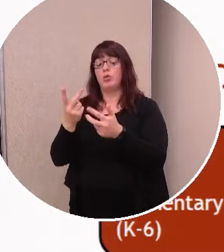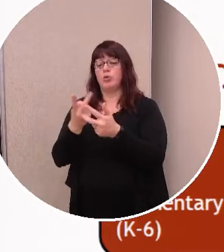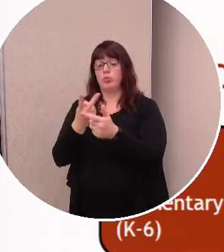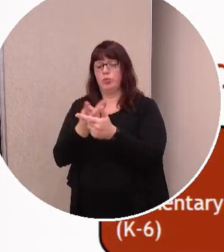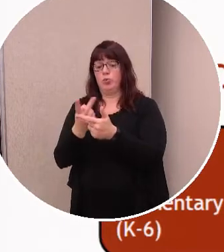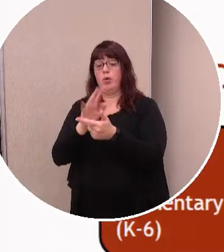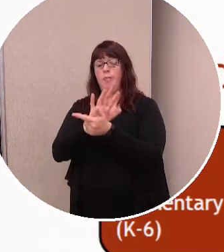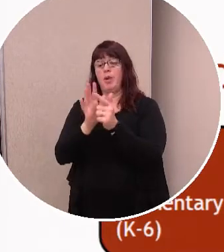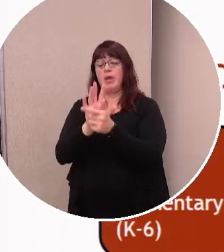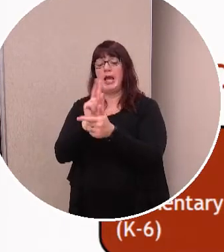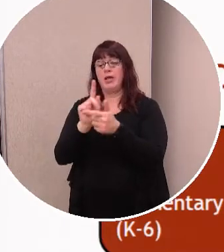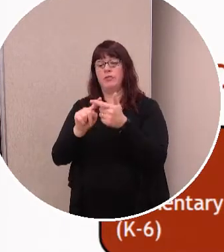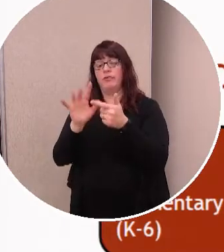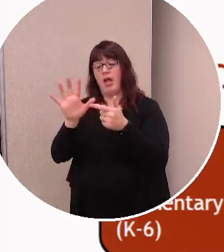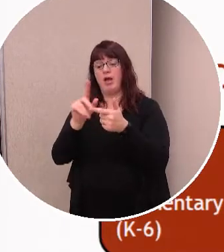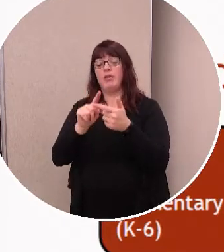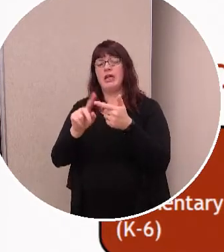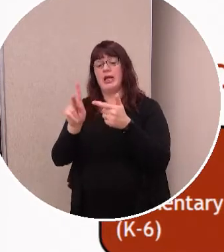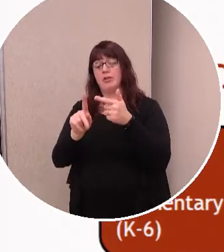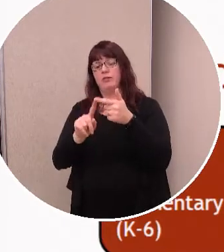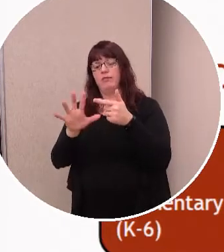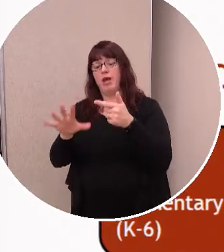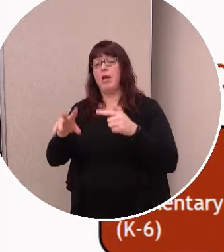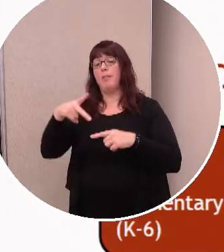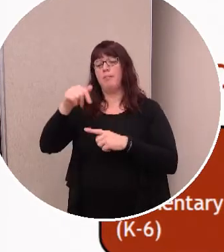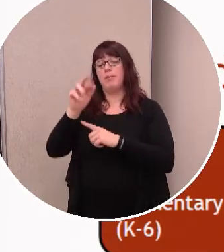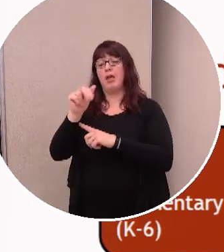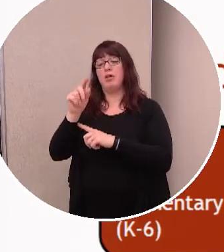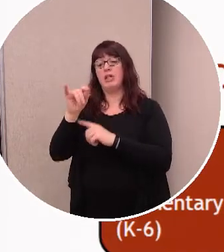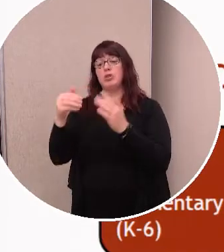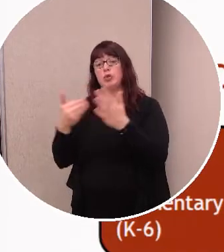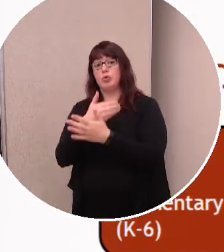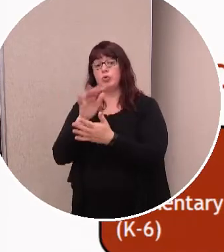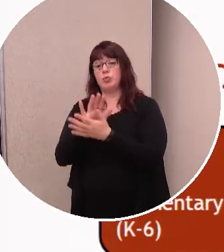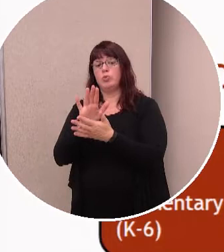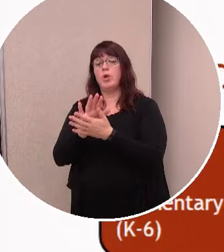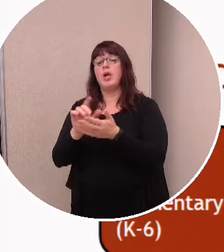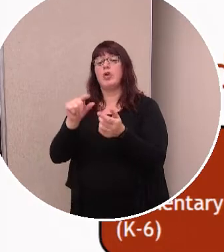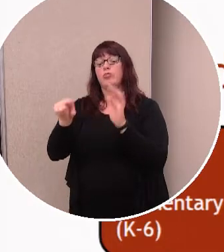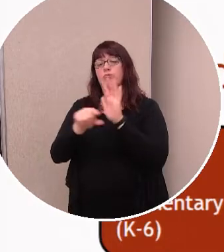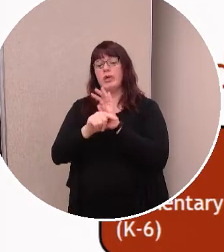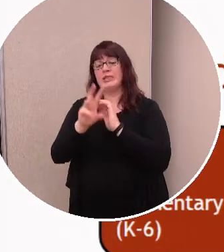into Paradise Intermediate, which becomes a 6-9. And of note, Mount Pearl